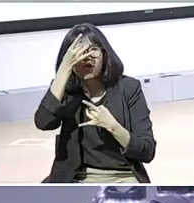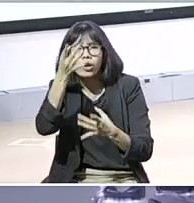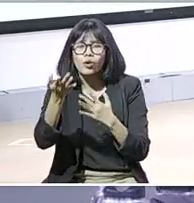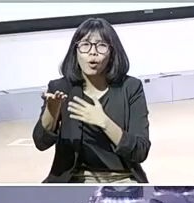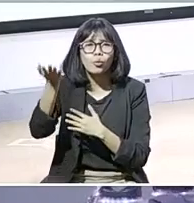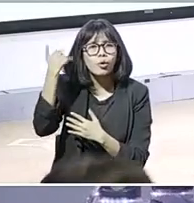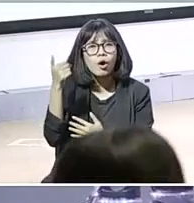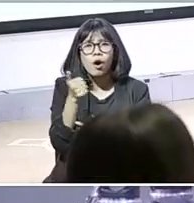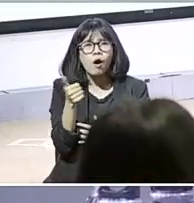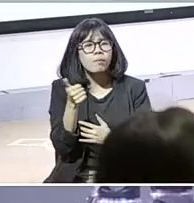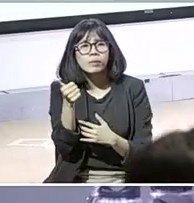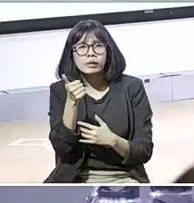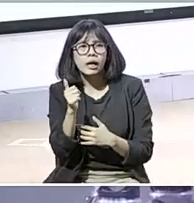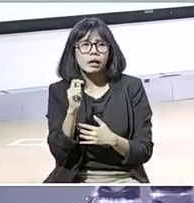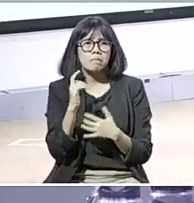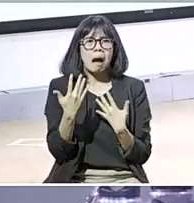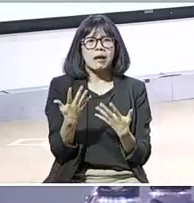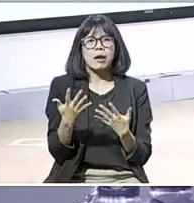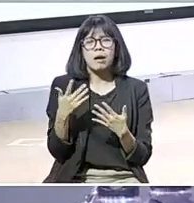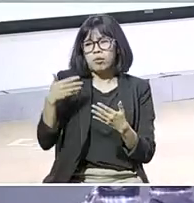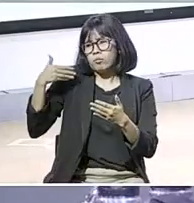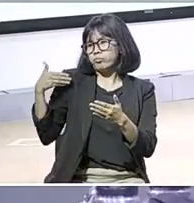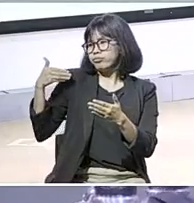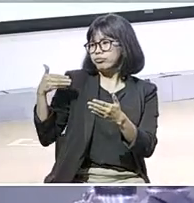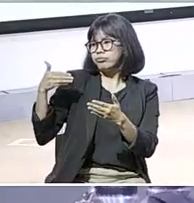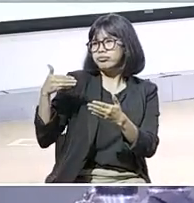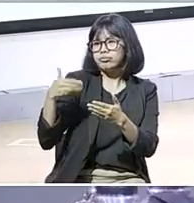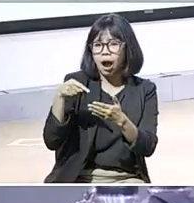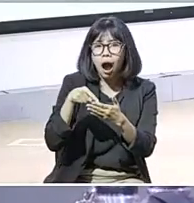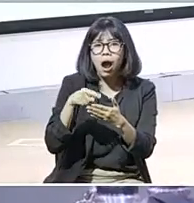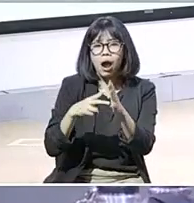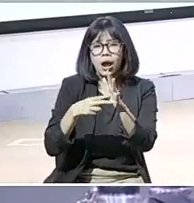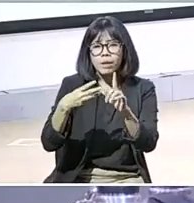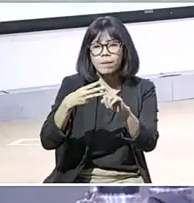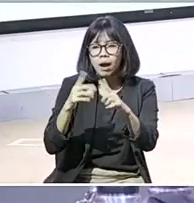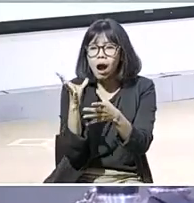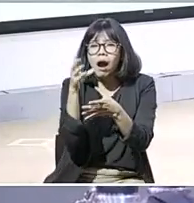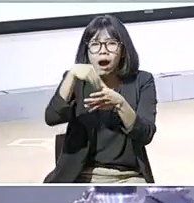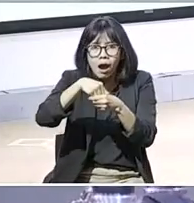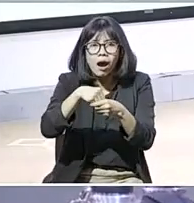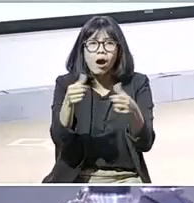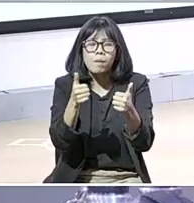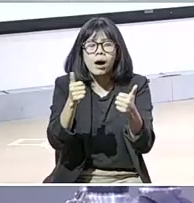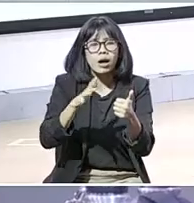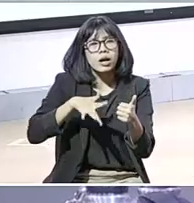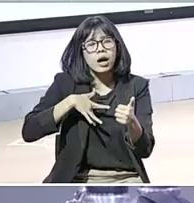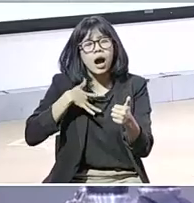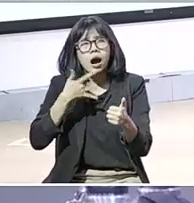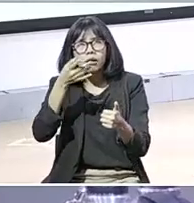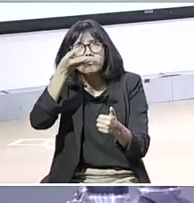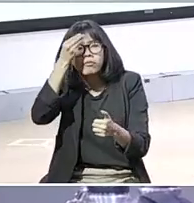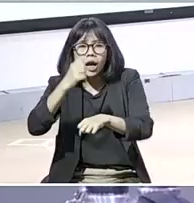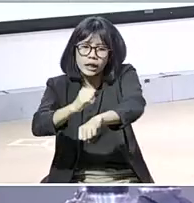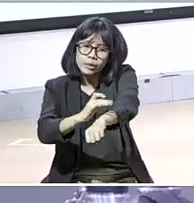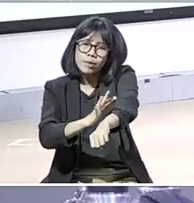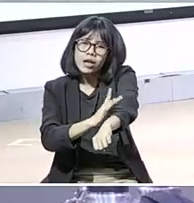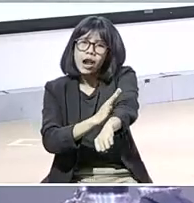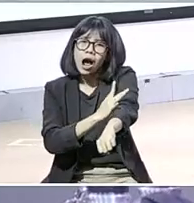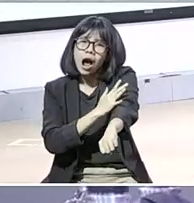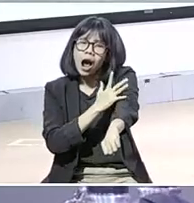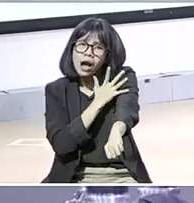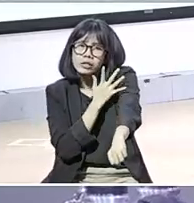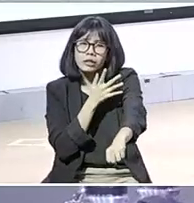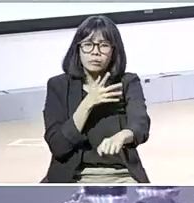is actually, how did actually your journey in the NBA begin? And what inspired you the first time to actually pursue a